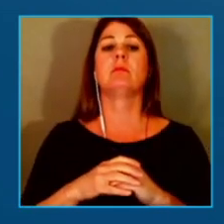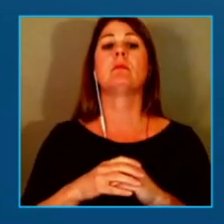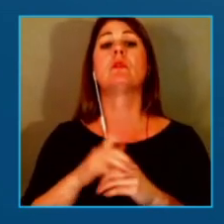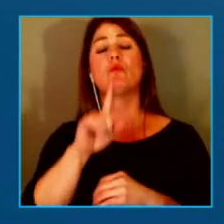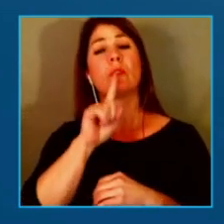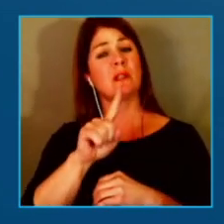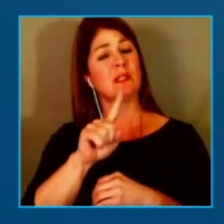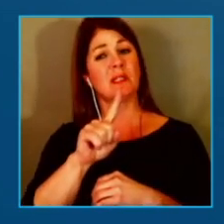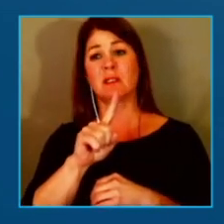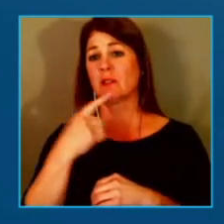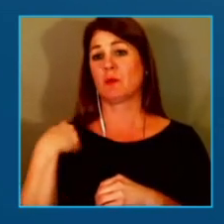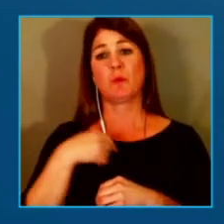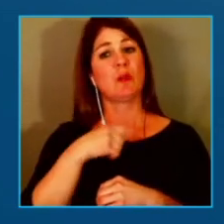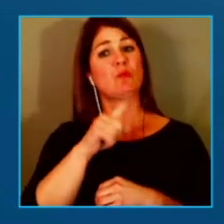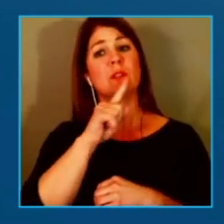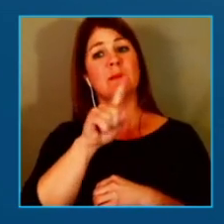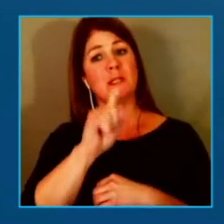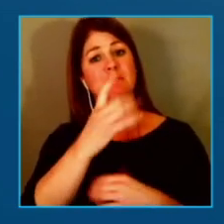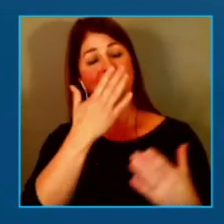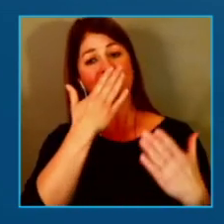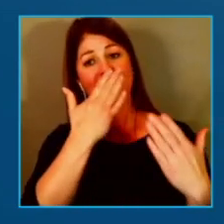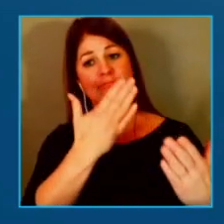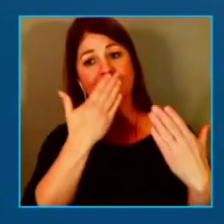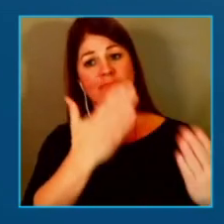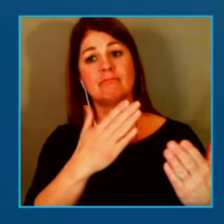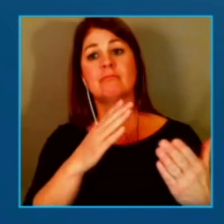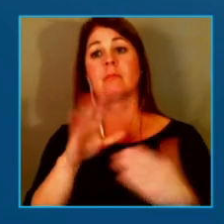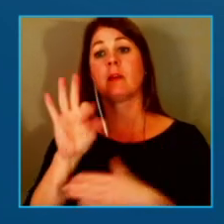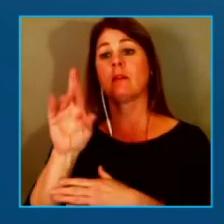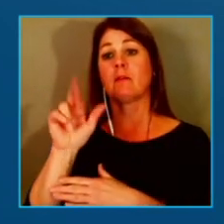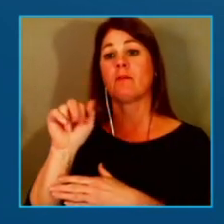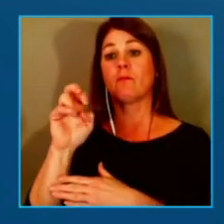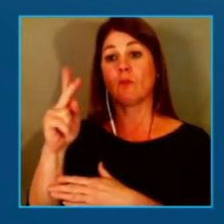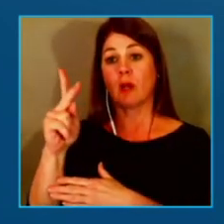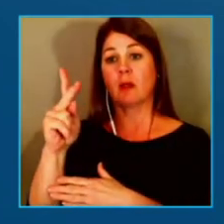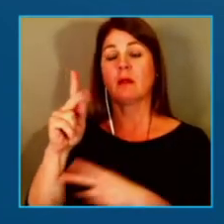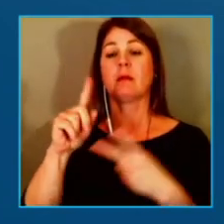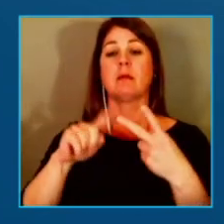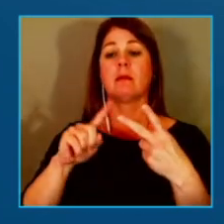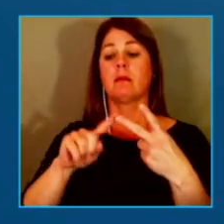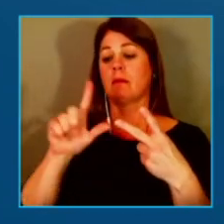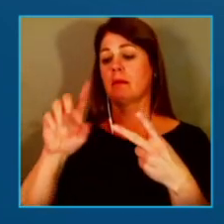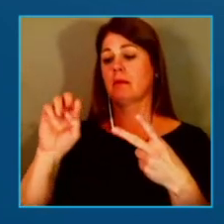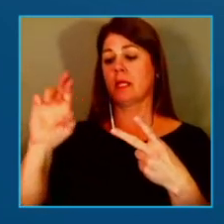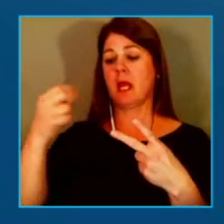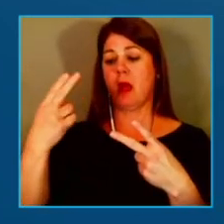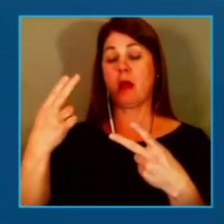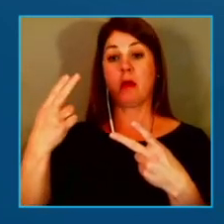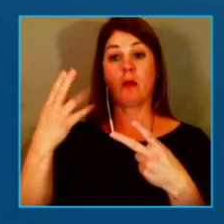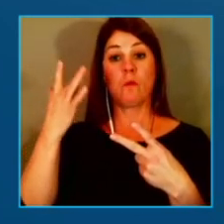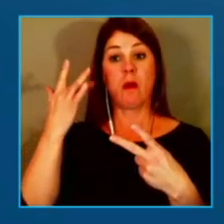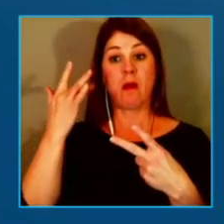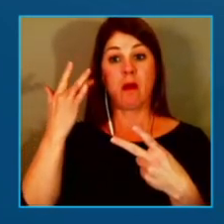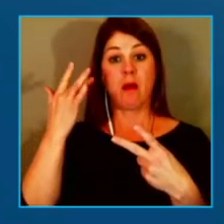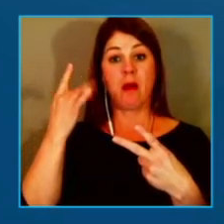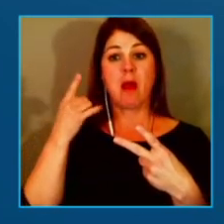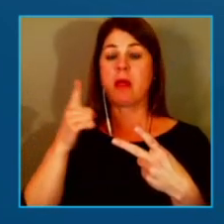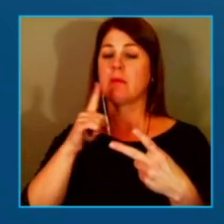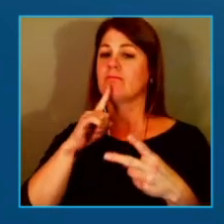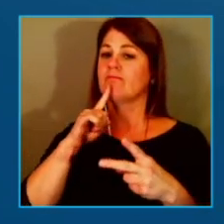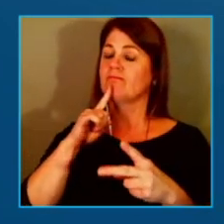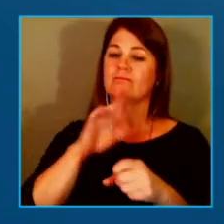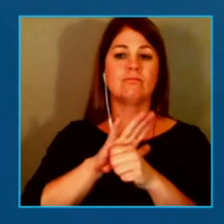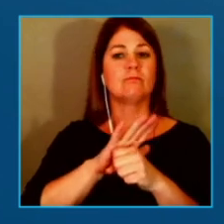gratitude to Leah and Frank for their untiring dedication to our